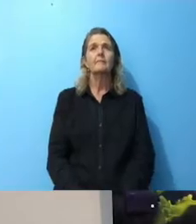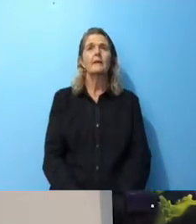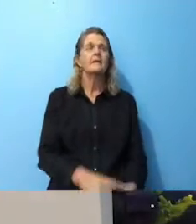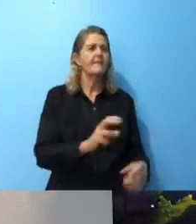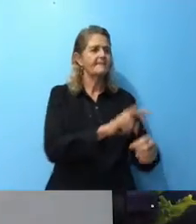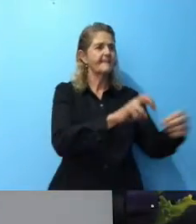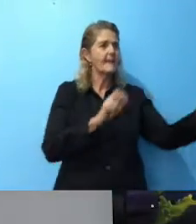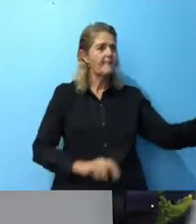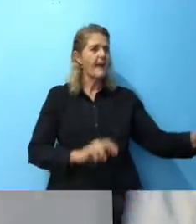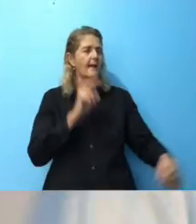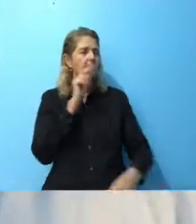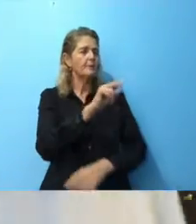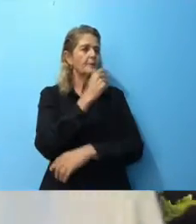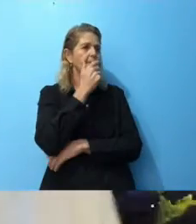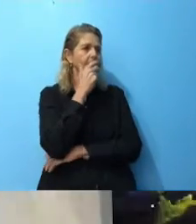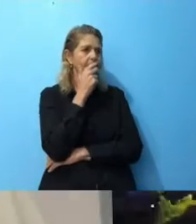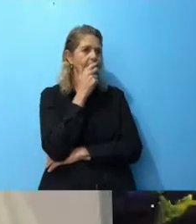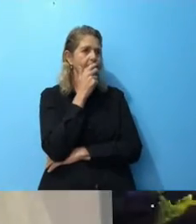Okay, again stepping back,